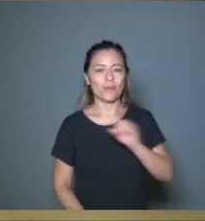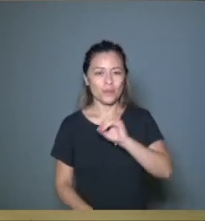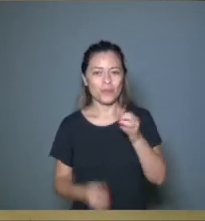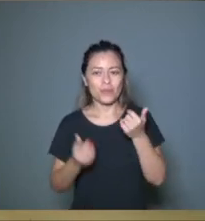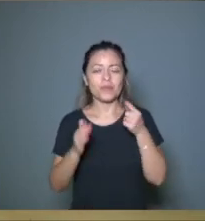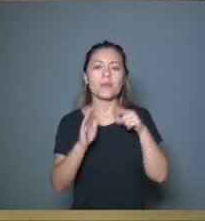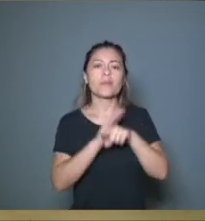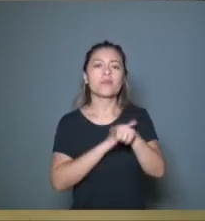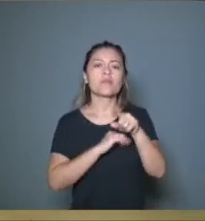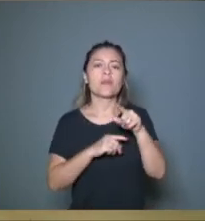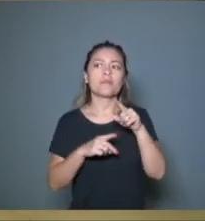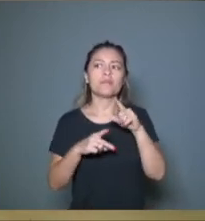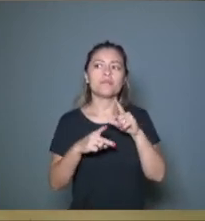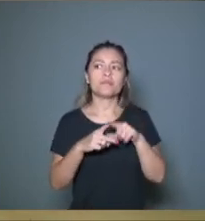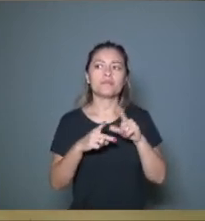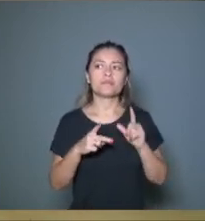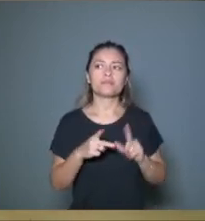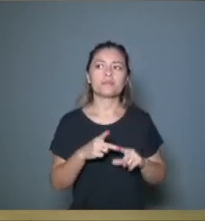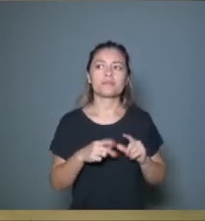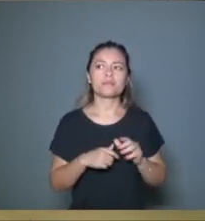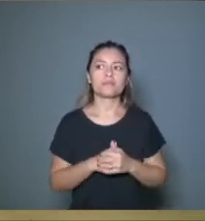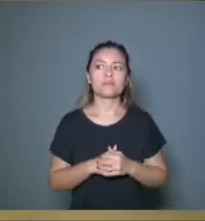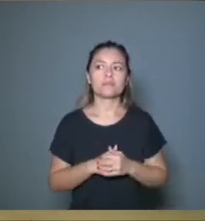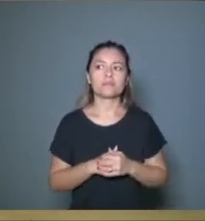Well, thank you for the presentation.